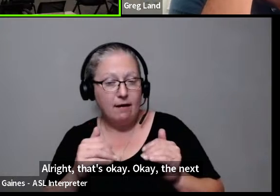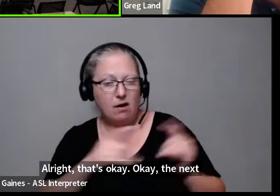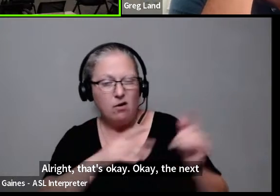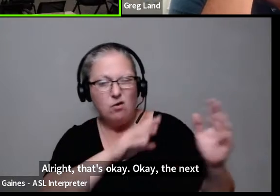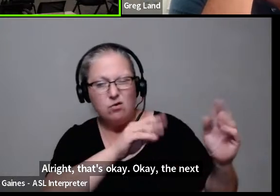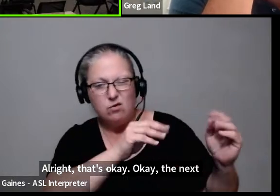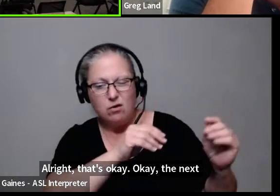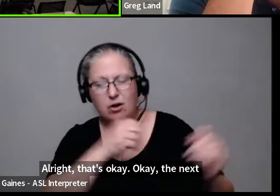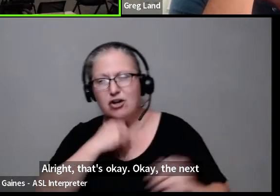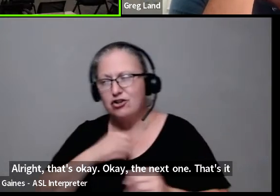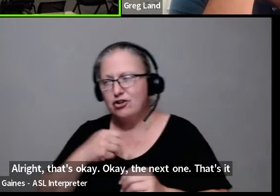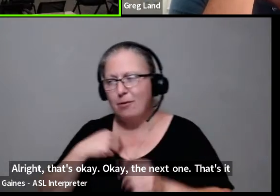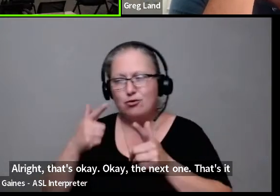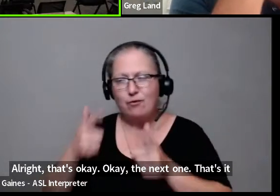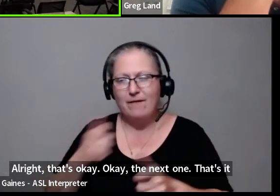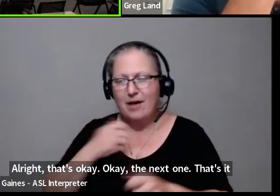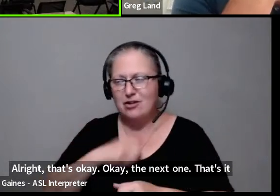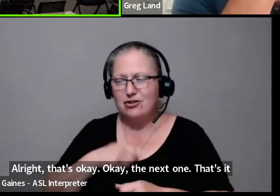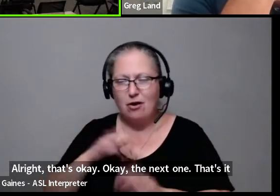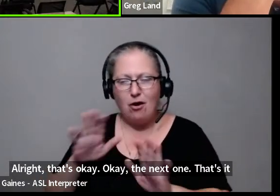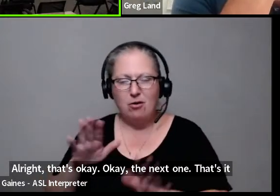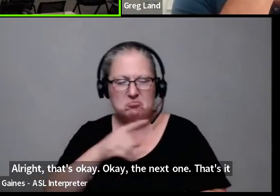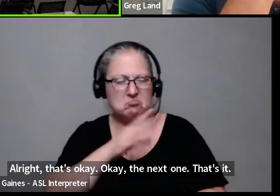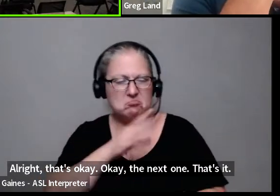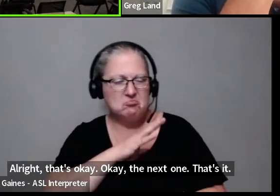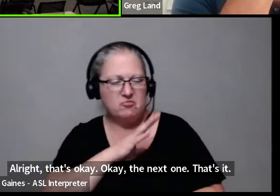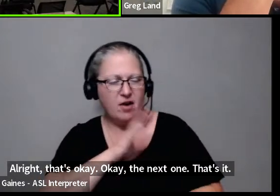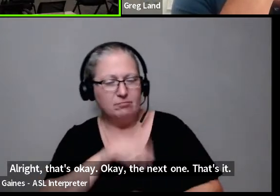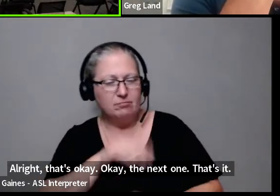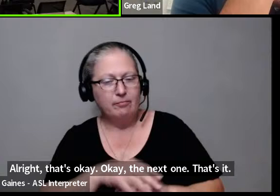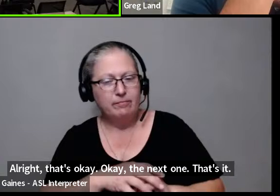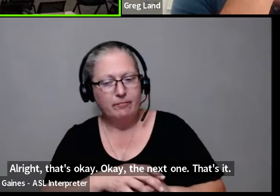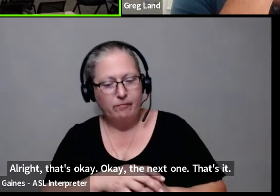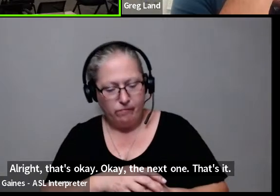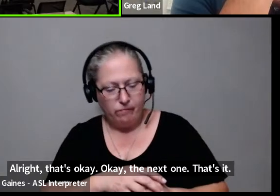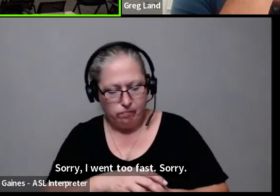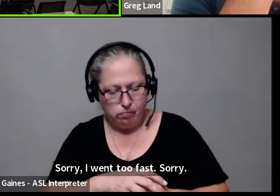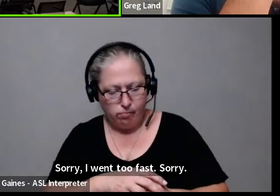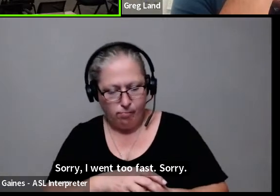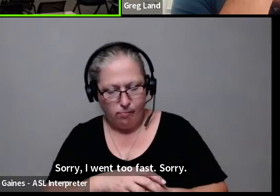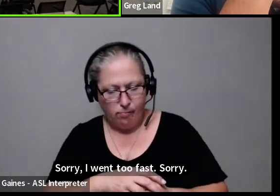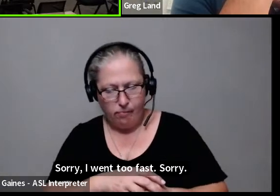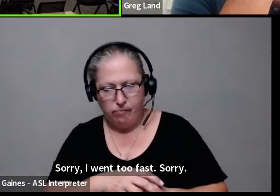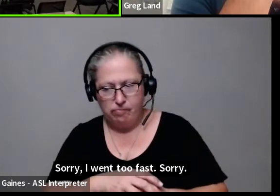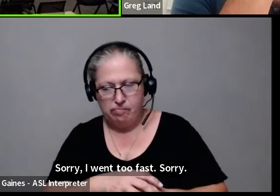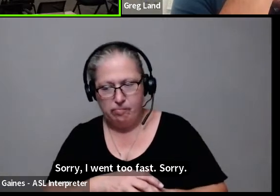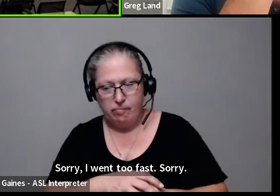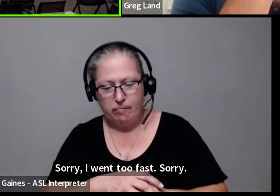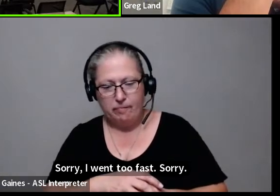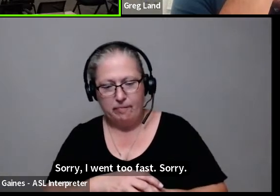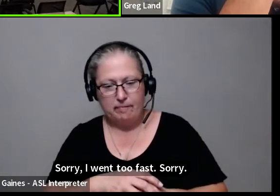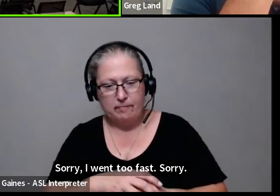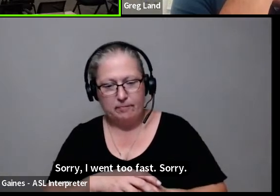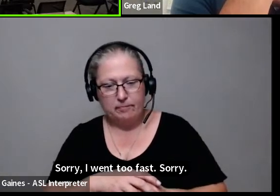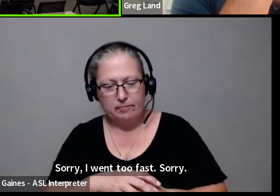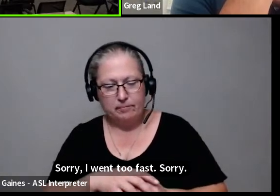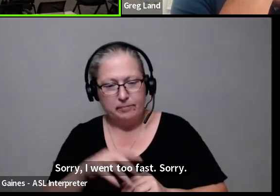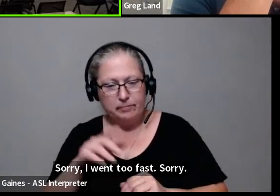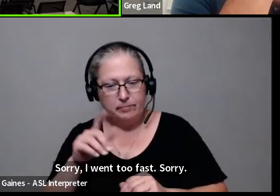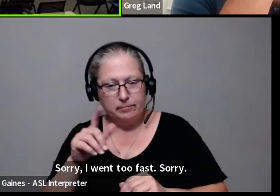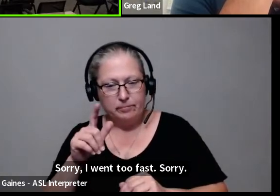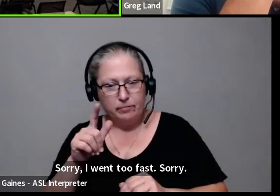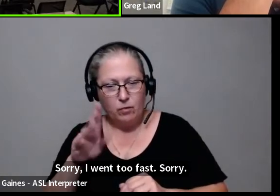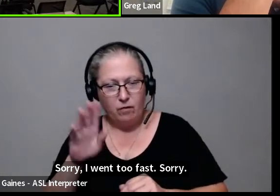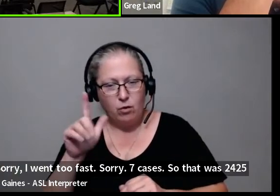Sorry, I went too fast. Sorry. You're okay, you're okay. 7 cases. So that was 24, 25, 73, yeah. Now we have to do